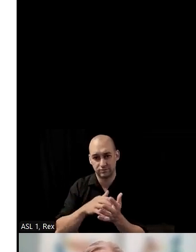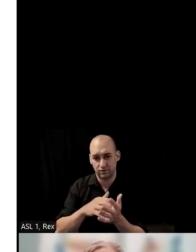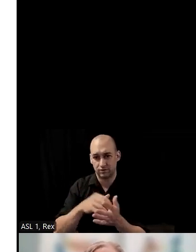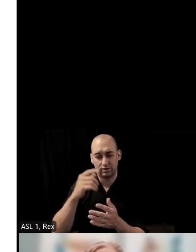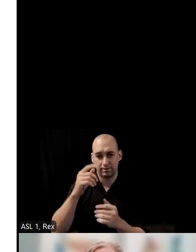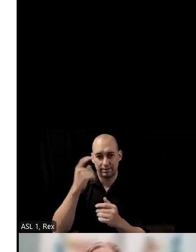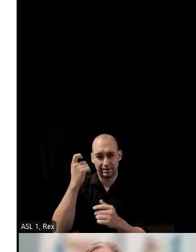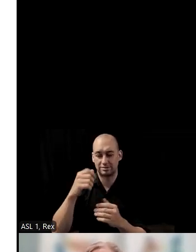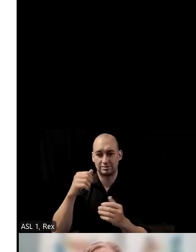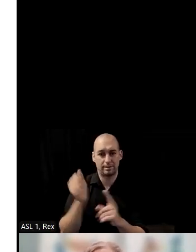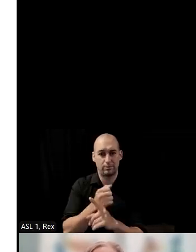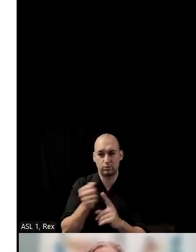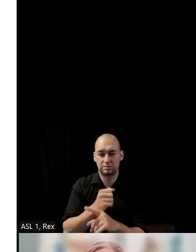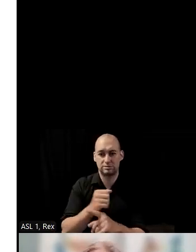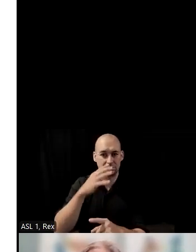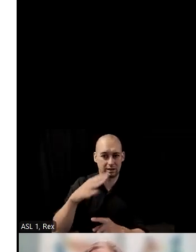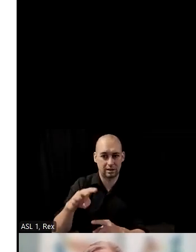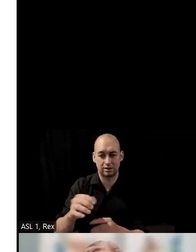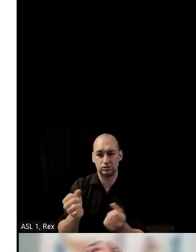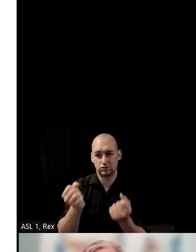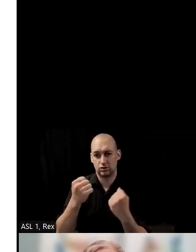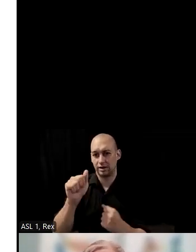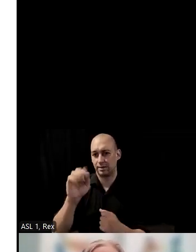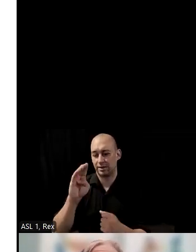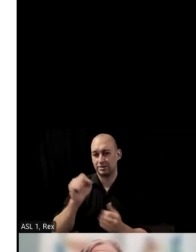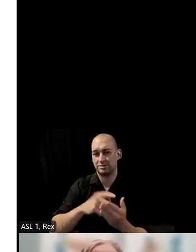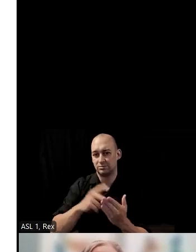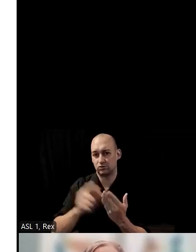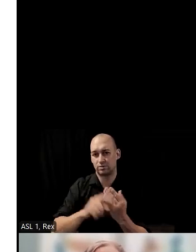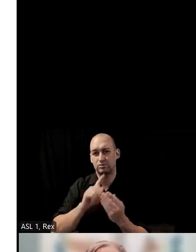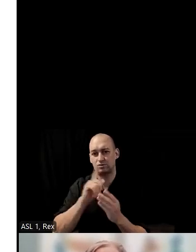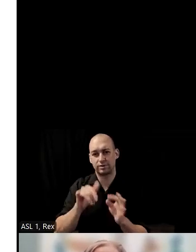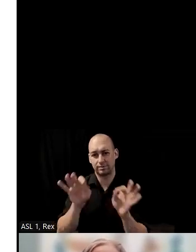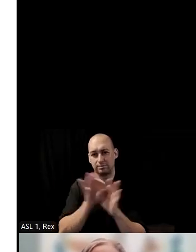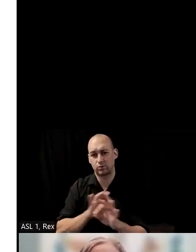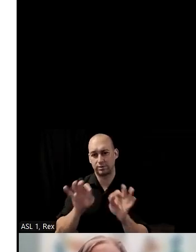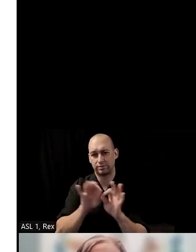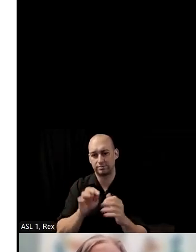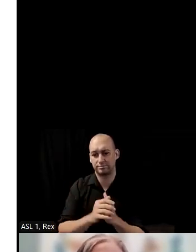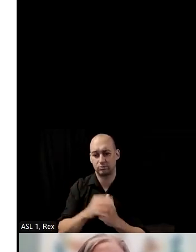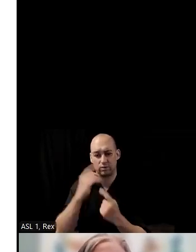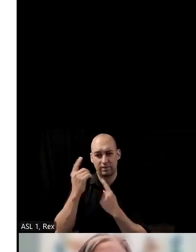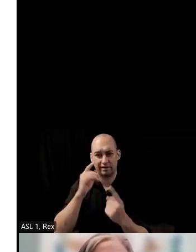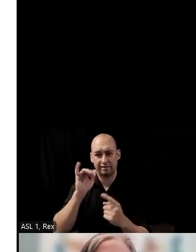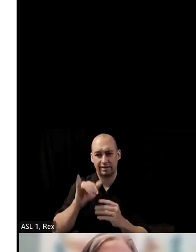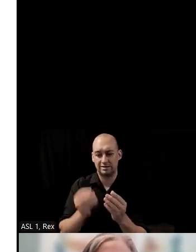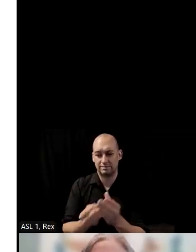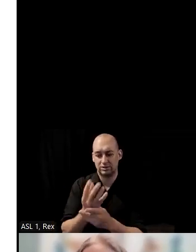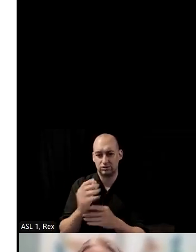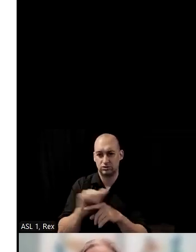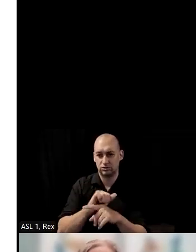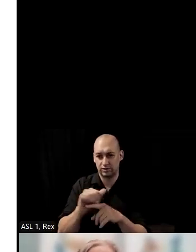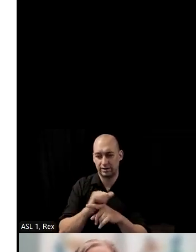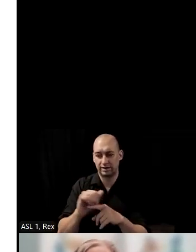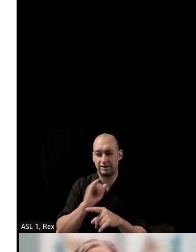and neglect. And so a strong, robust APS program is just really essential. And so we think that this expansion and training is